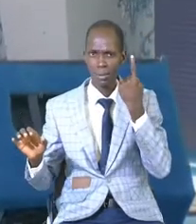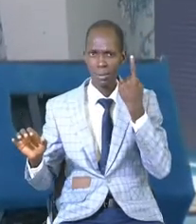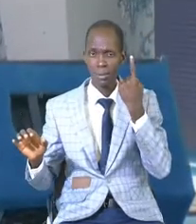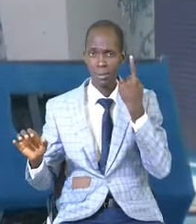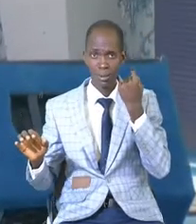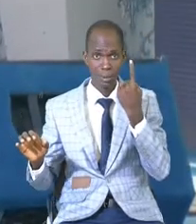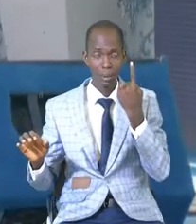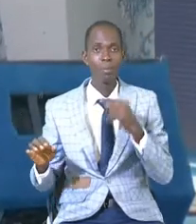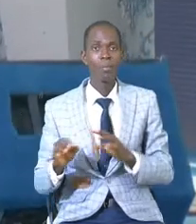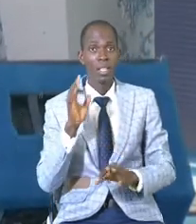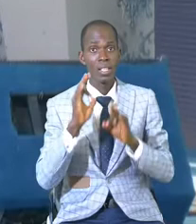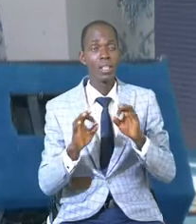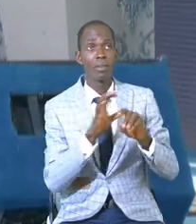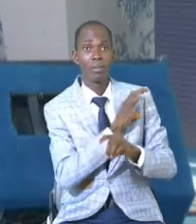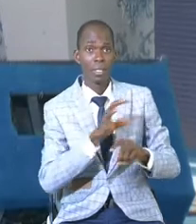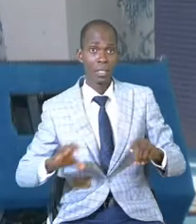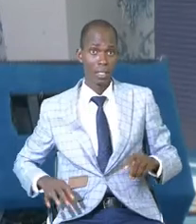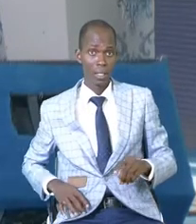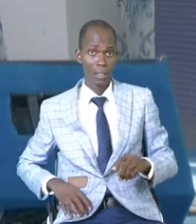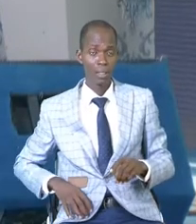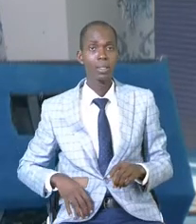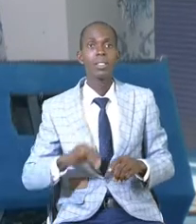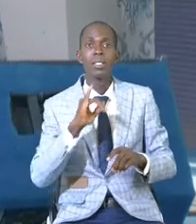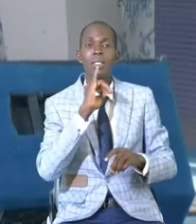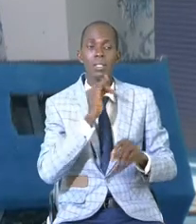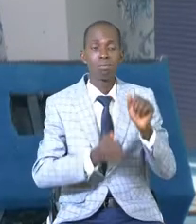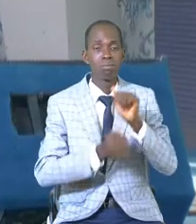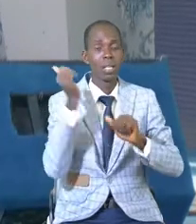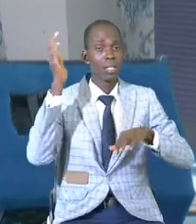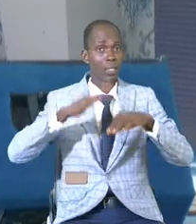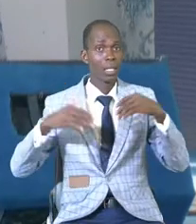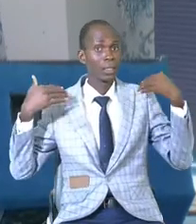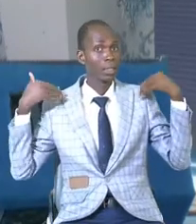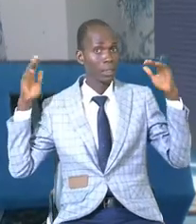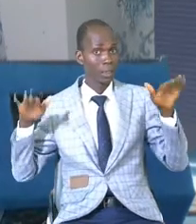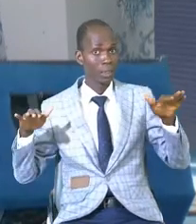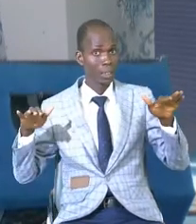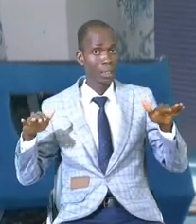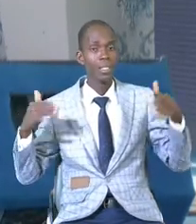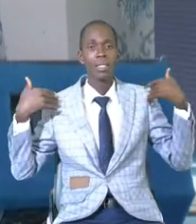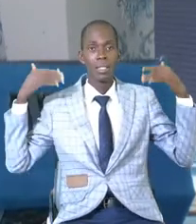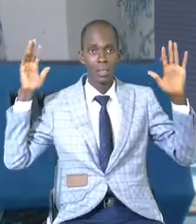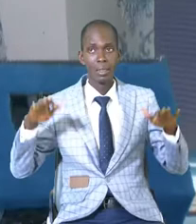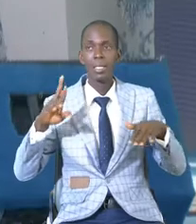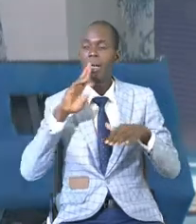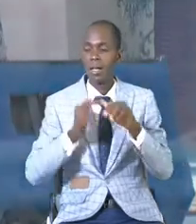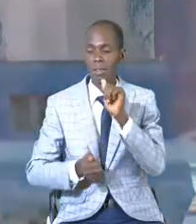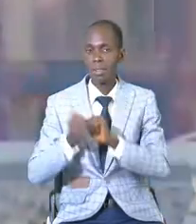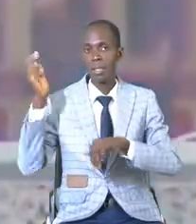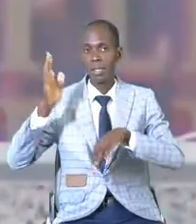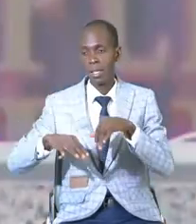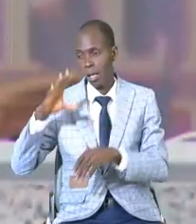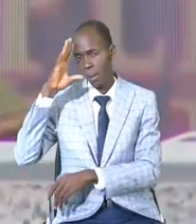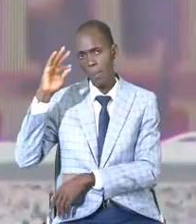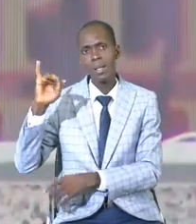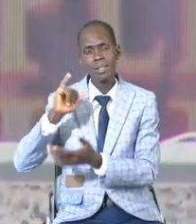If Christ is greater than angels, angels are greater than men, then